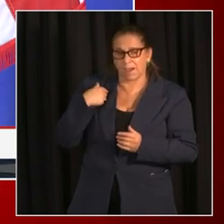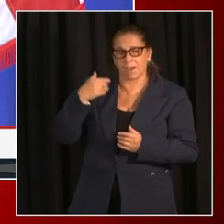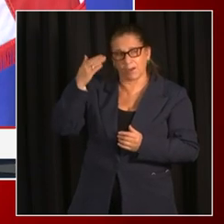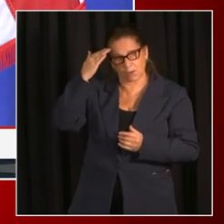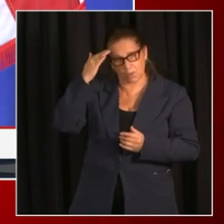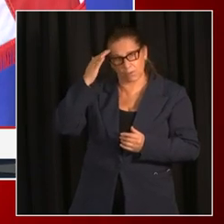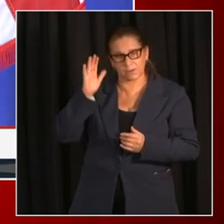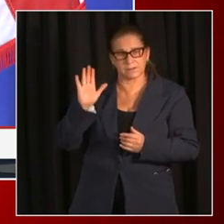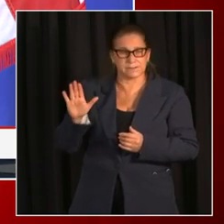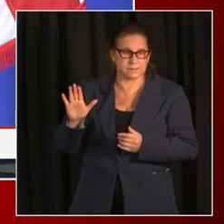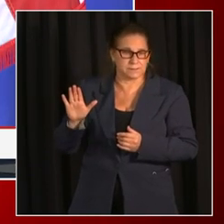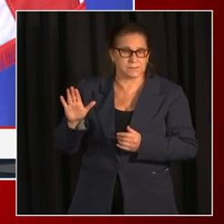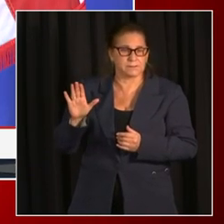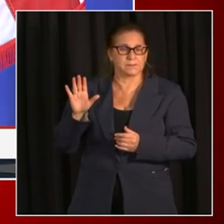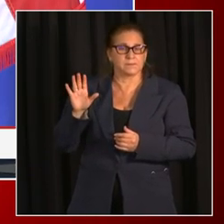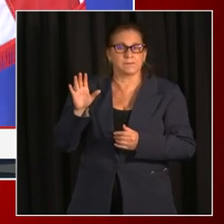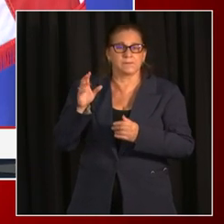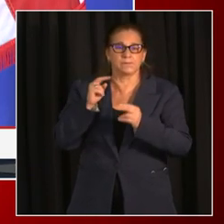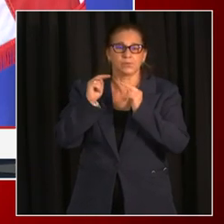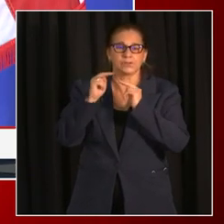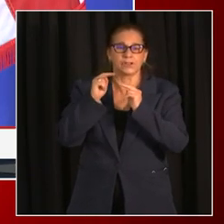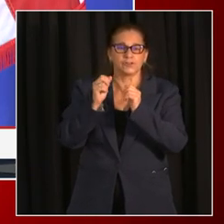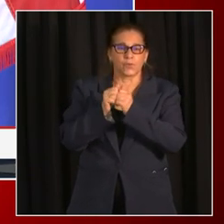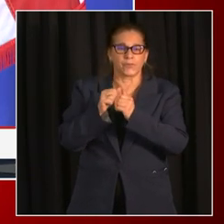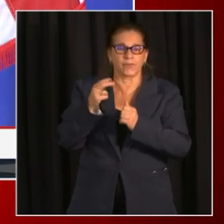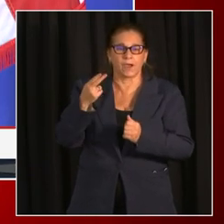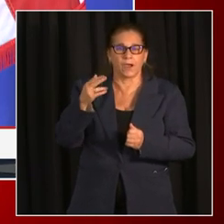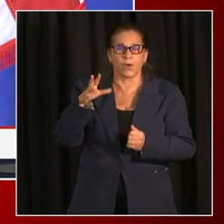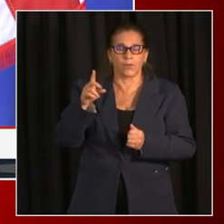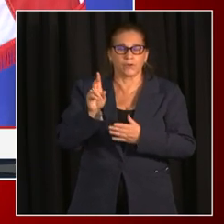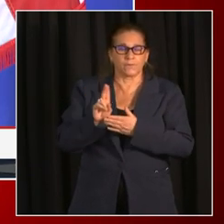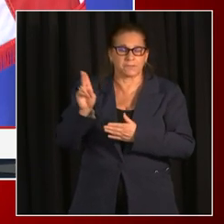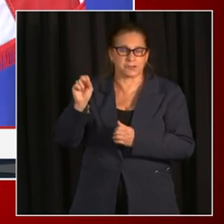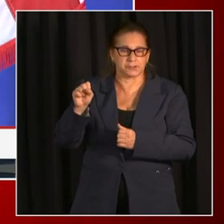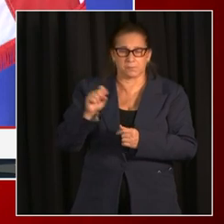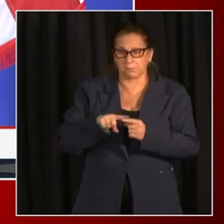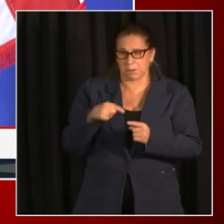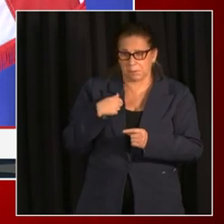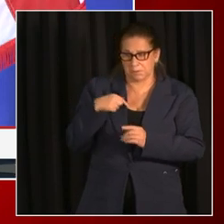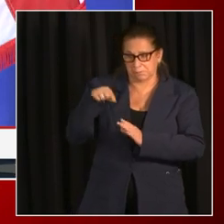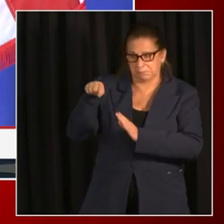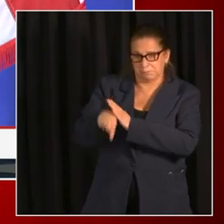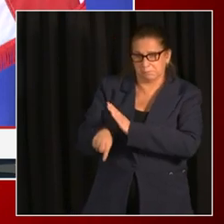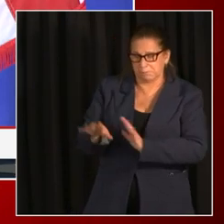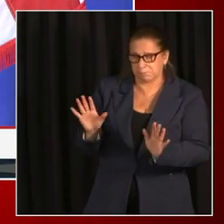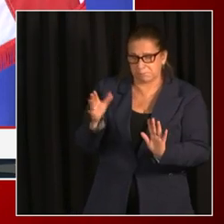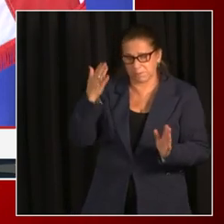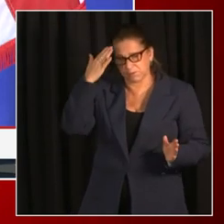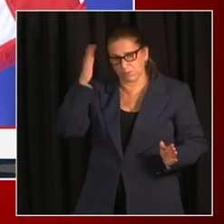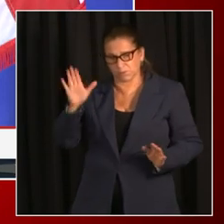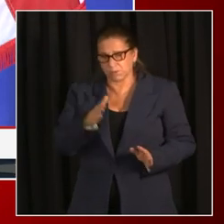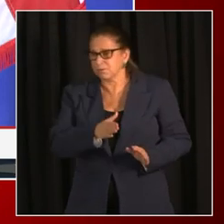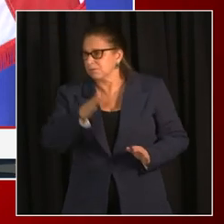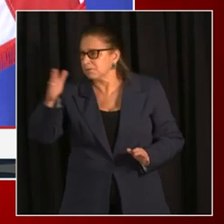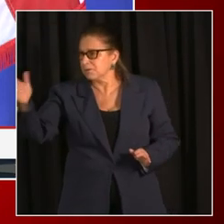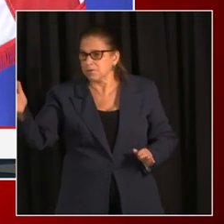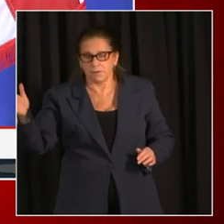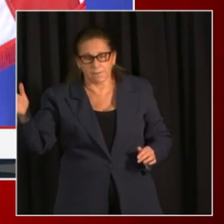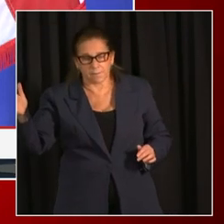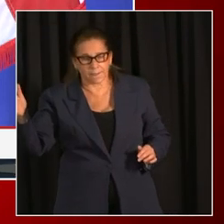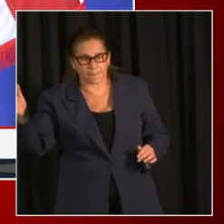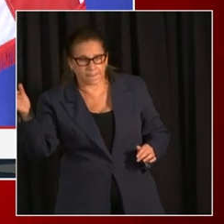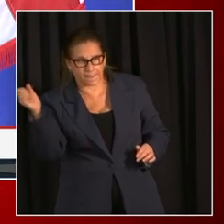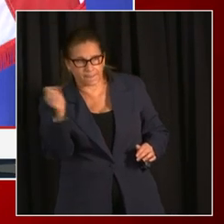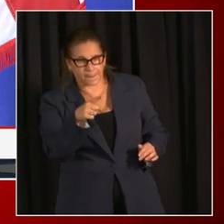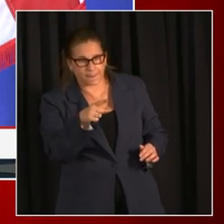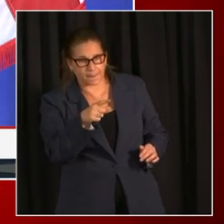his negotiations with Howard on July 31st. And Yes. Dr. Nesbitt,